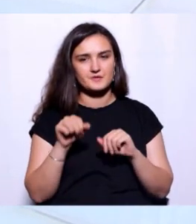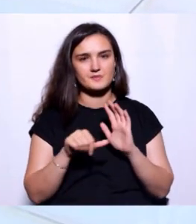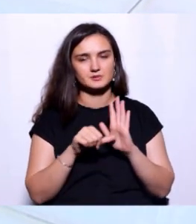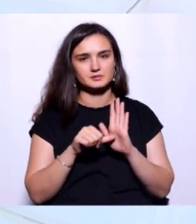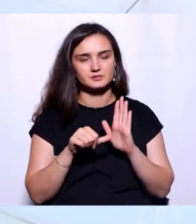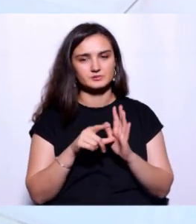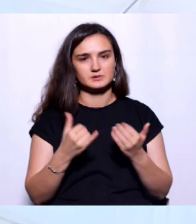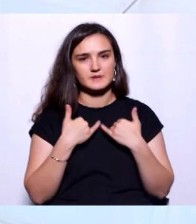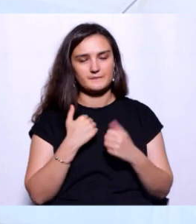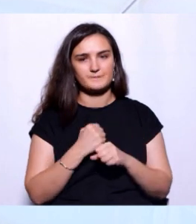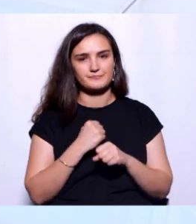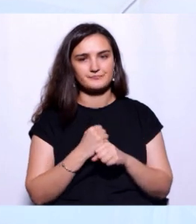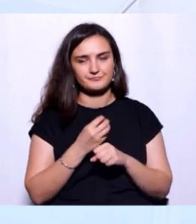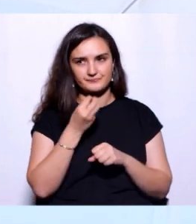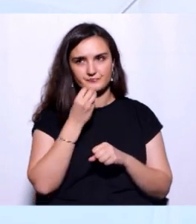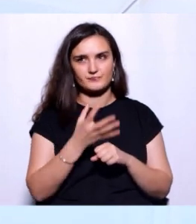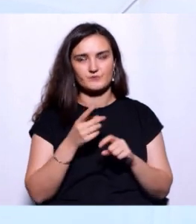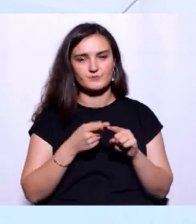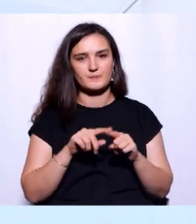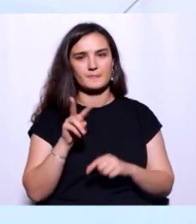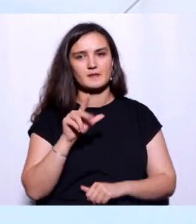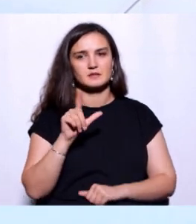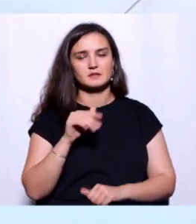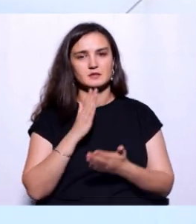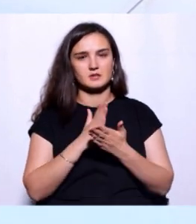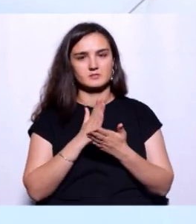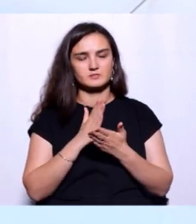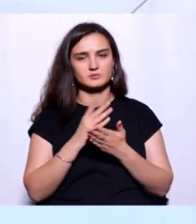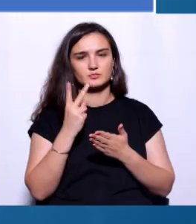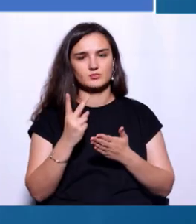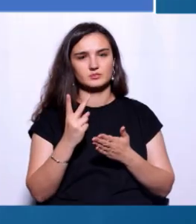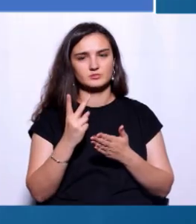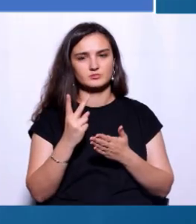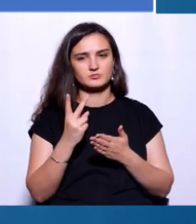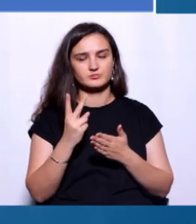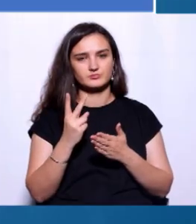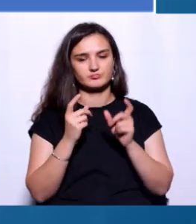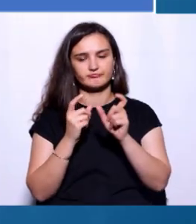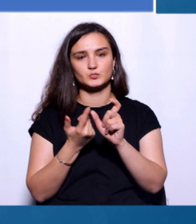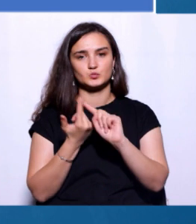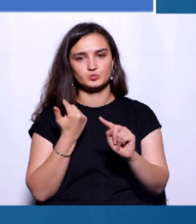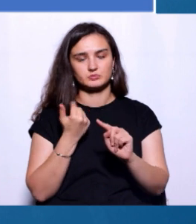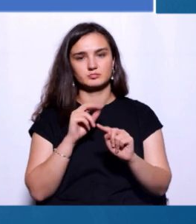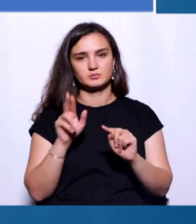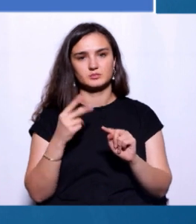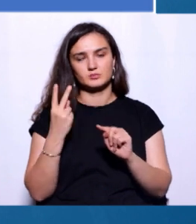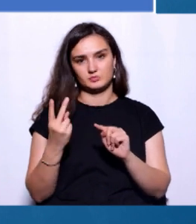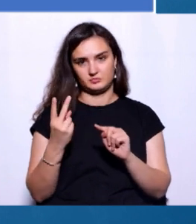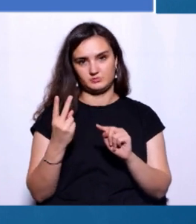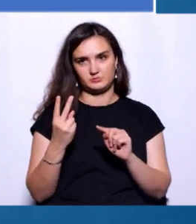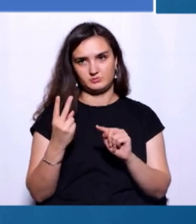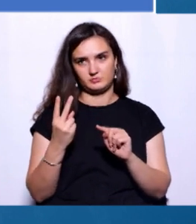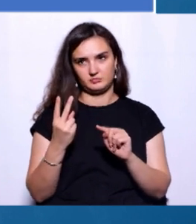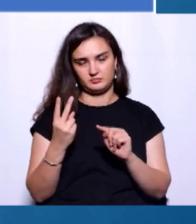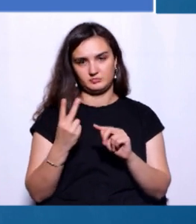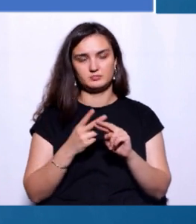one for me too? Okay. Lisa has two blank and two